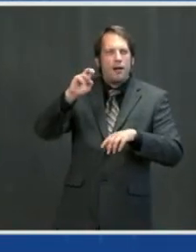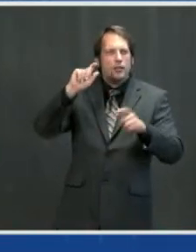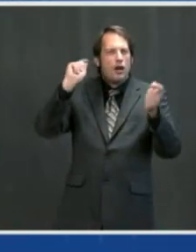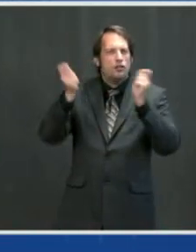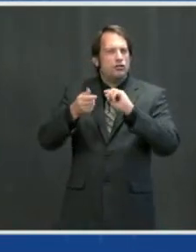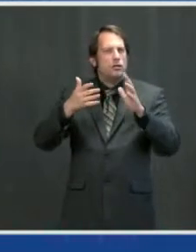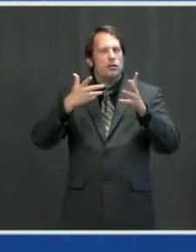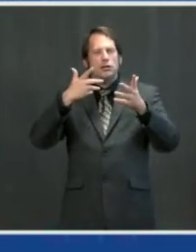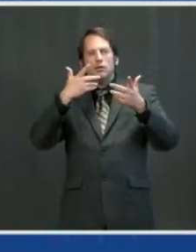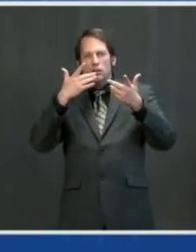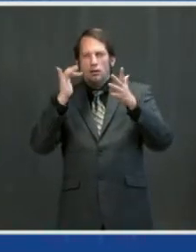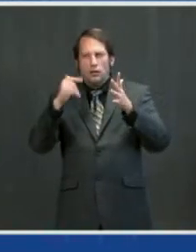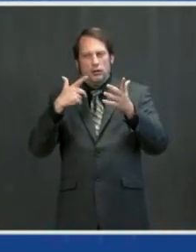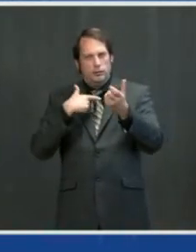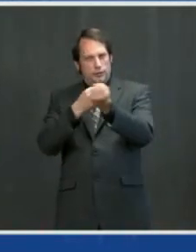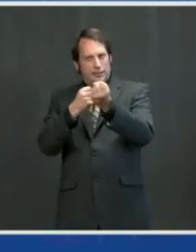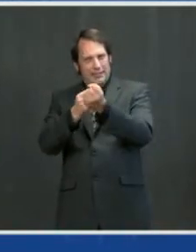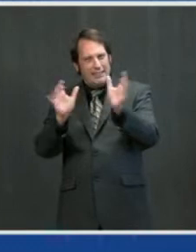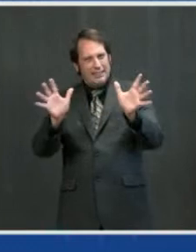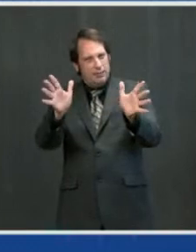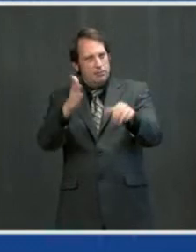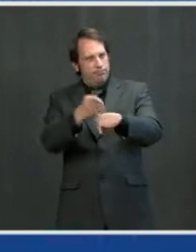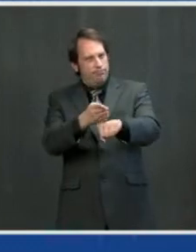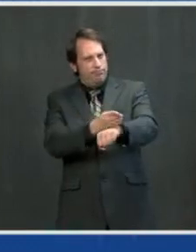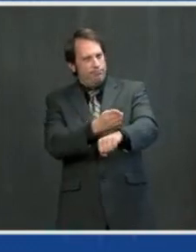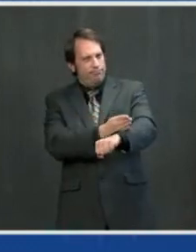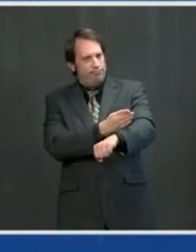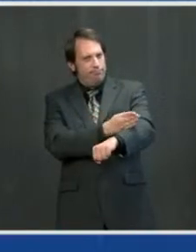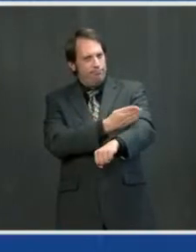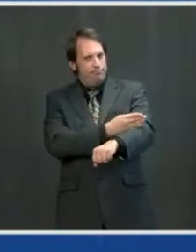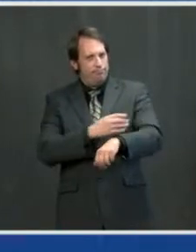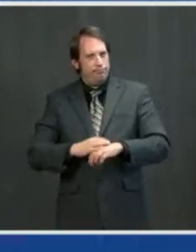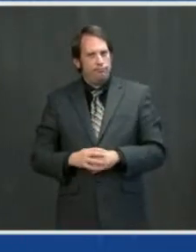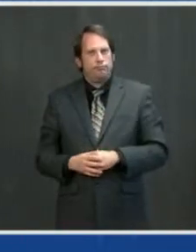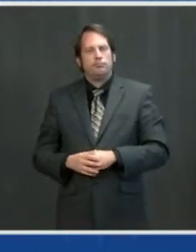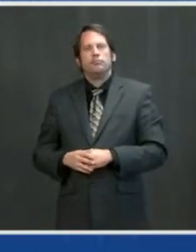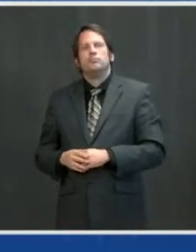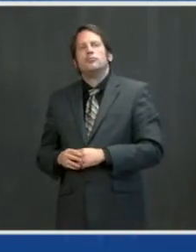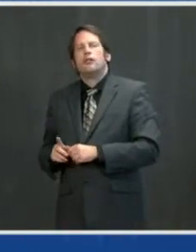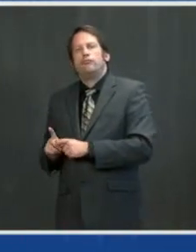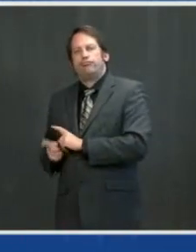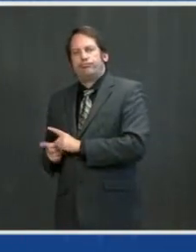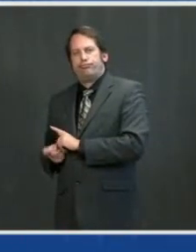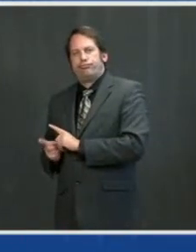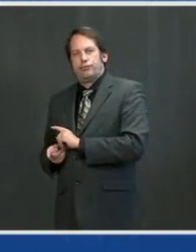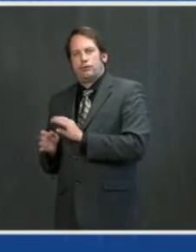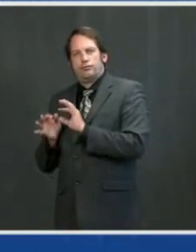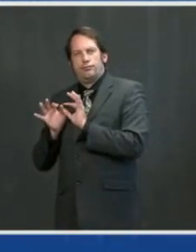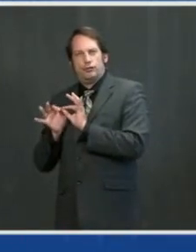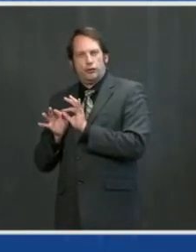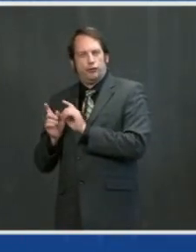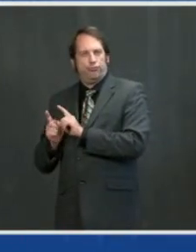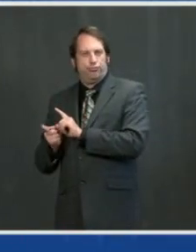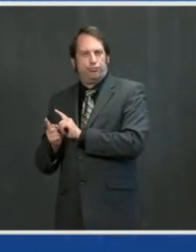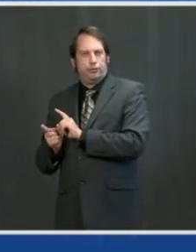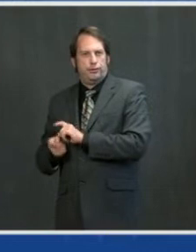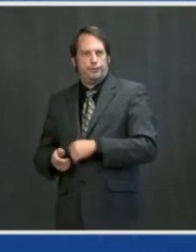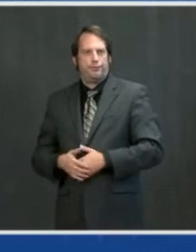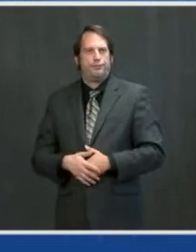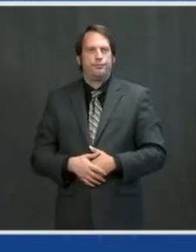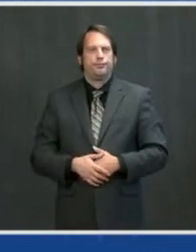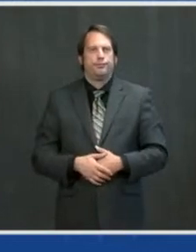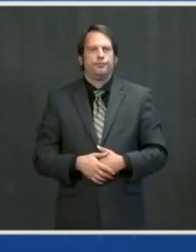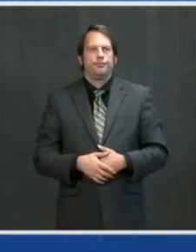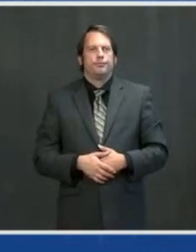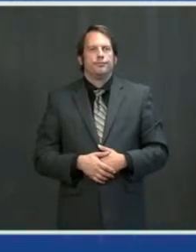On competitiveness and innovation, under the recognition that digital economy and new technologies in